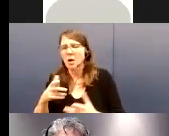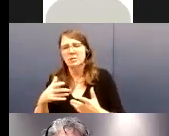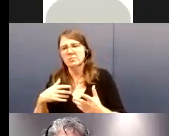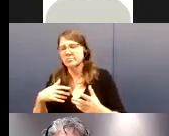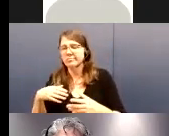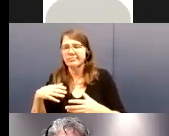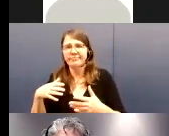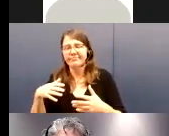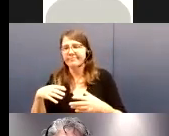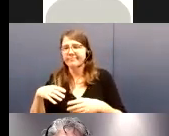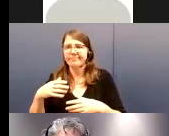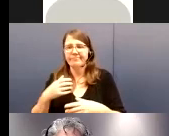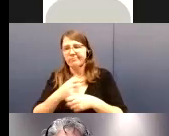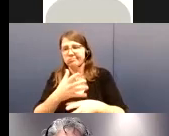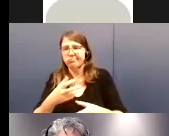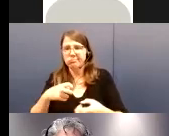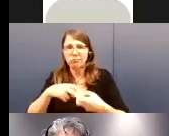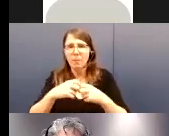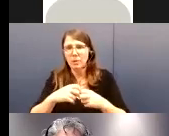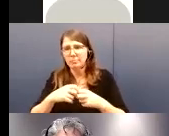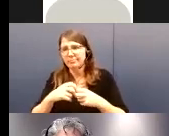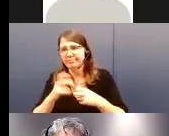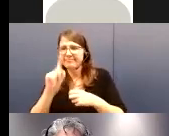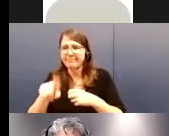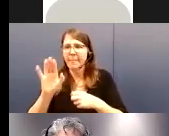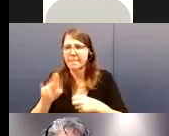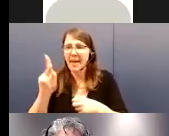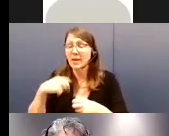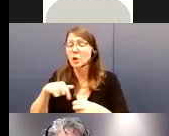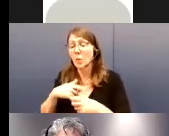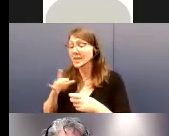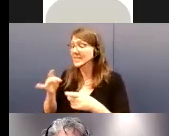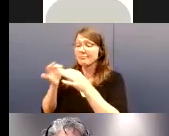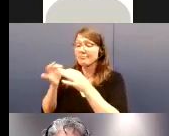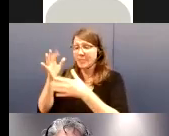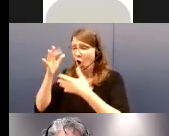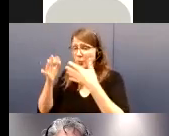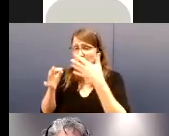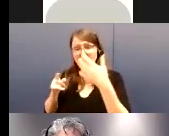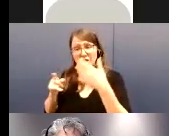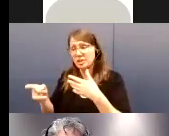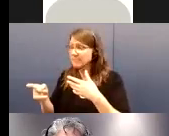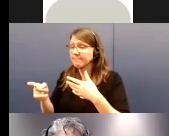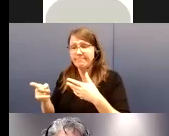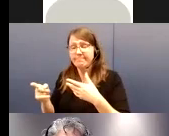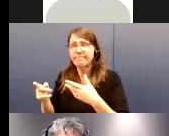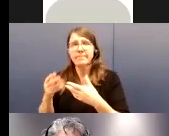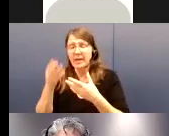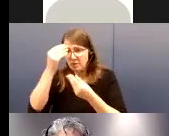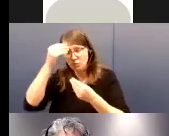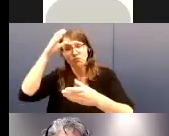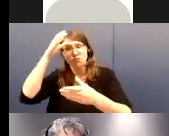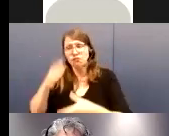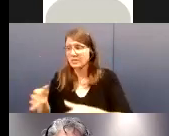Mom's choice, right? Mom made an informed decision. We let her know all of the options, and that's how that resolved, right? The caregiver